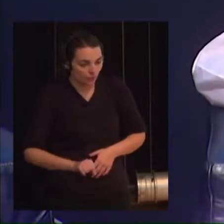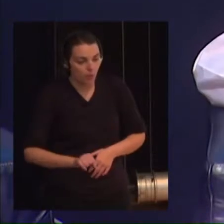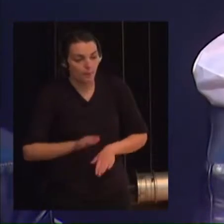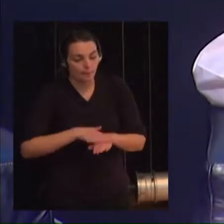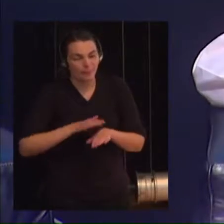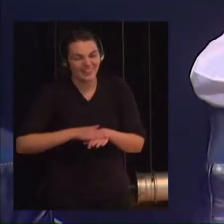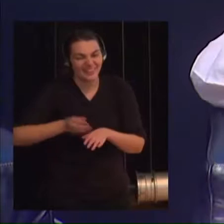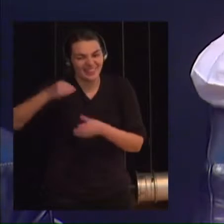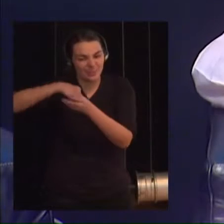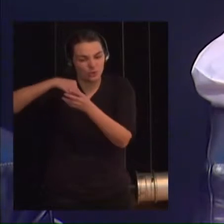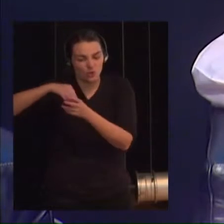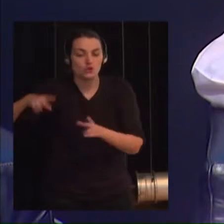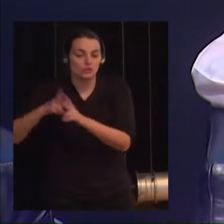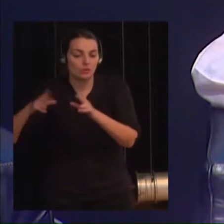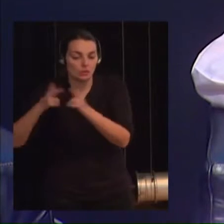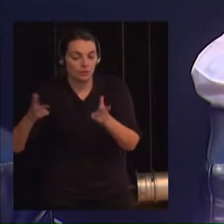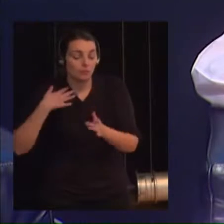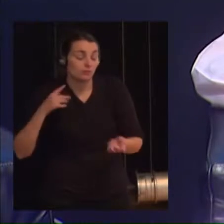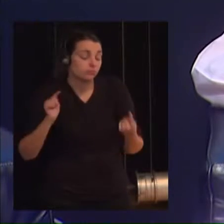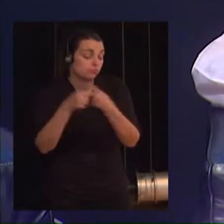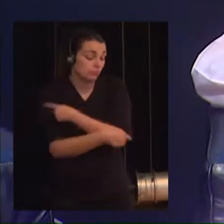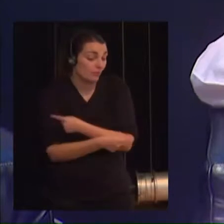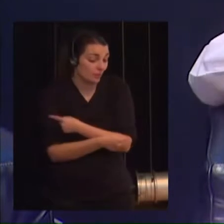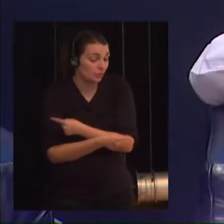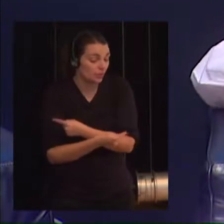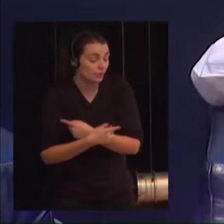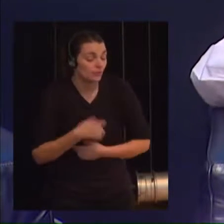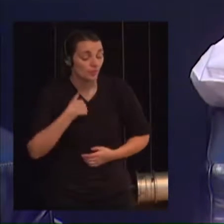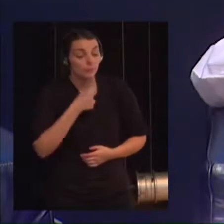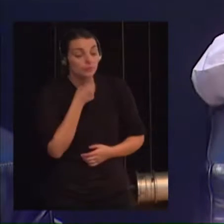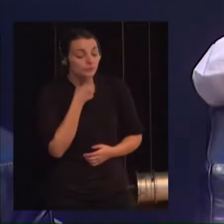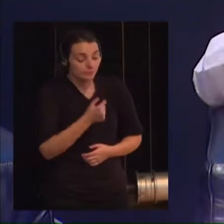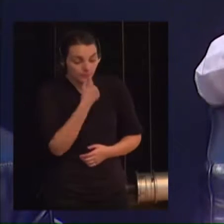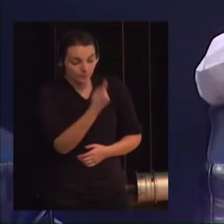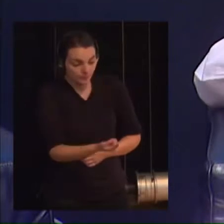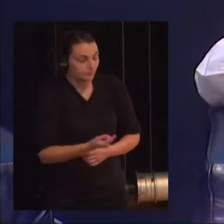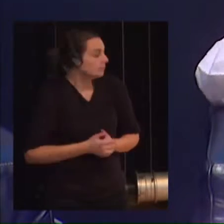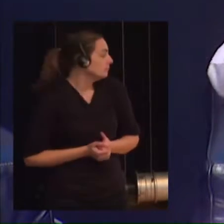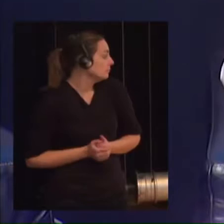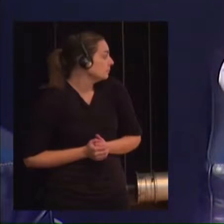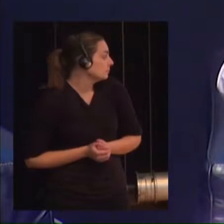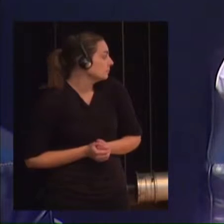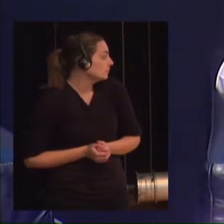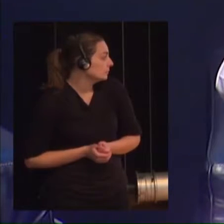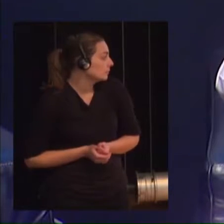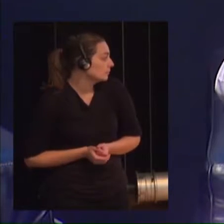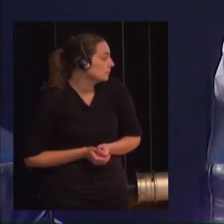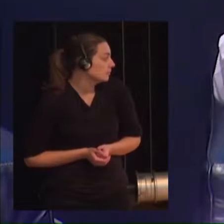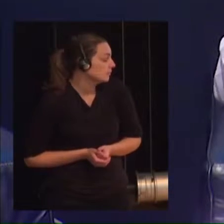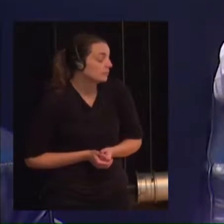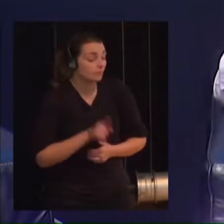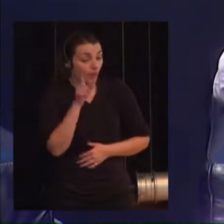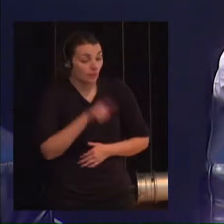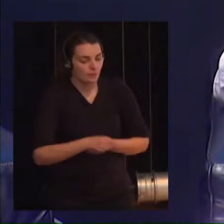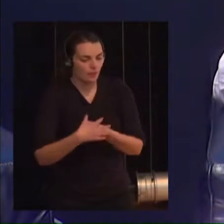side to that, and this is one that I just want to reflect on for a moment, and that is, with that greater claim for influence that foundations are asserting will